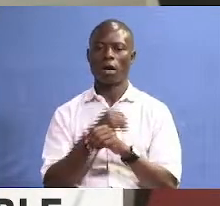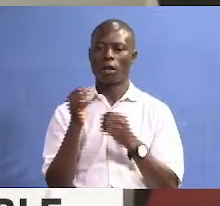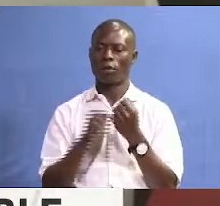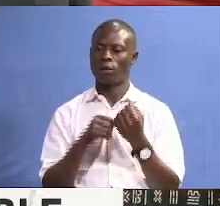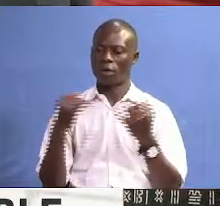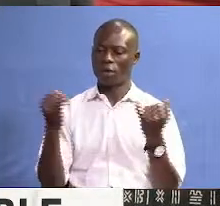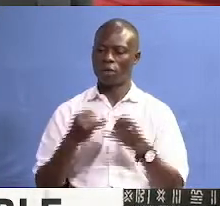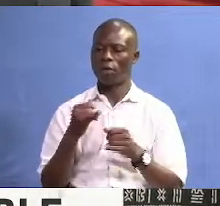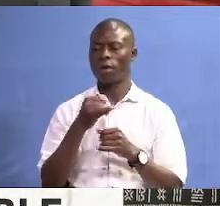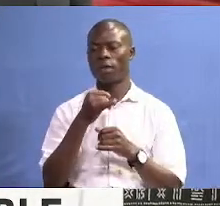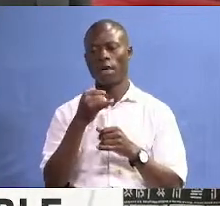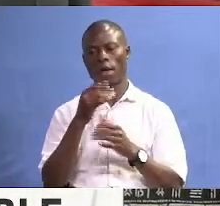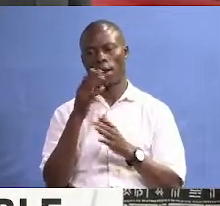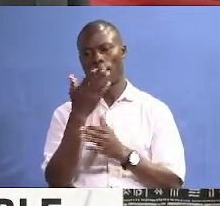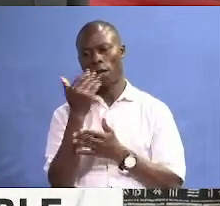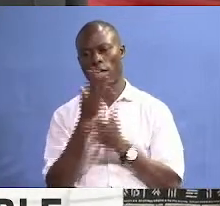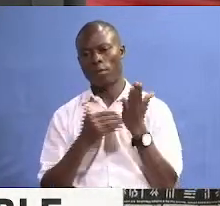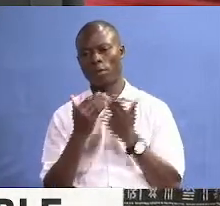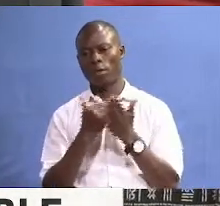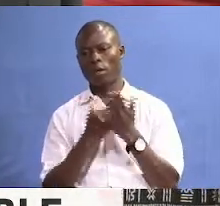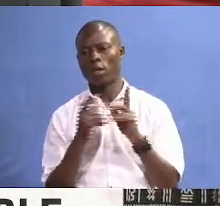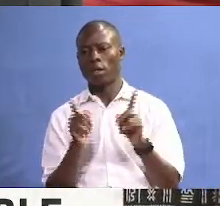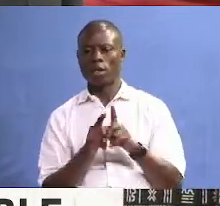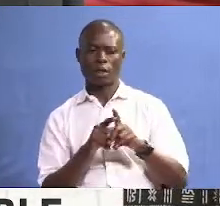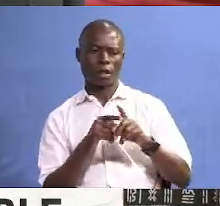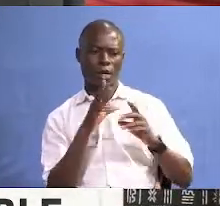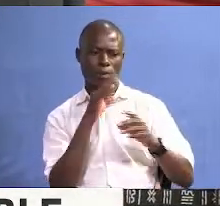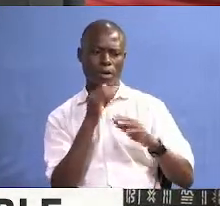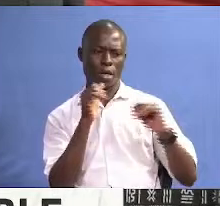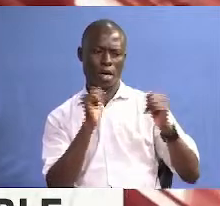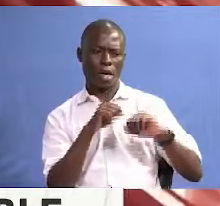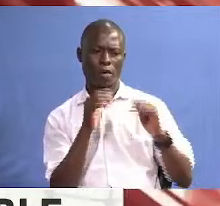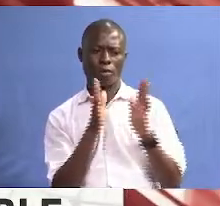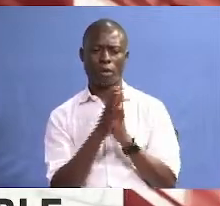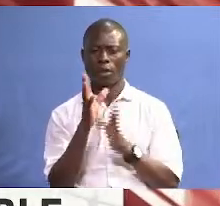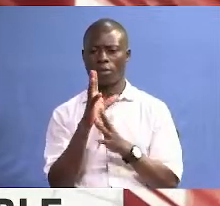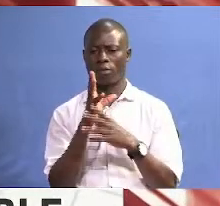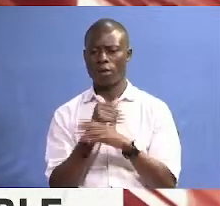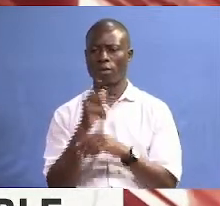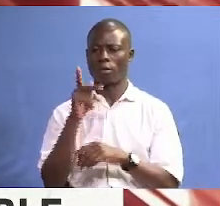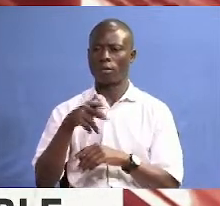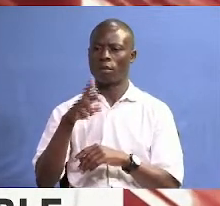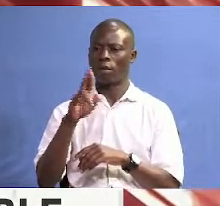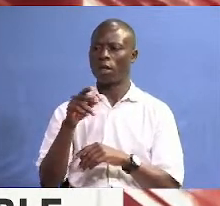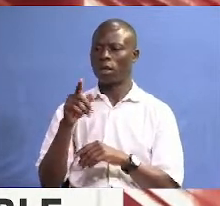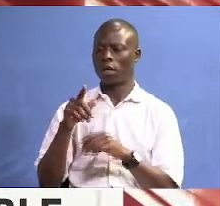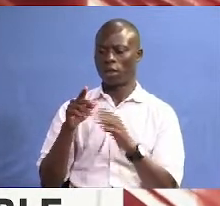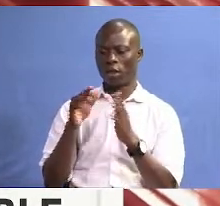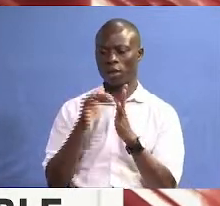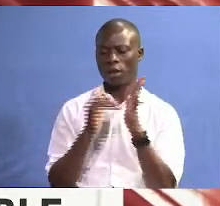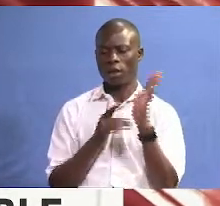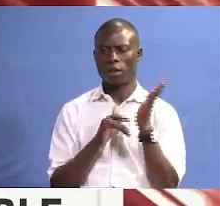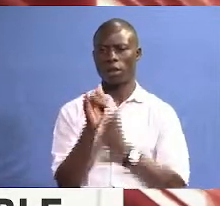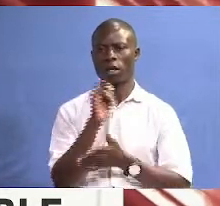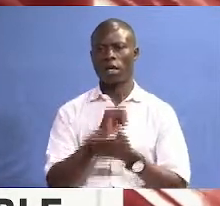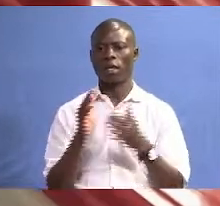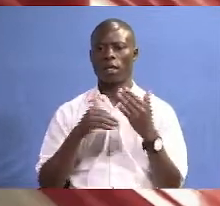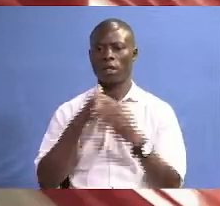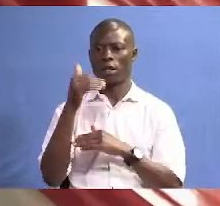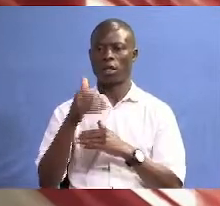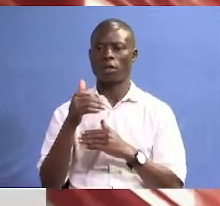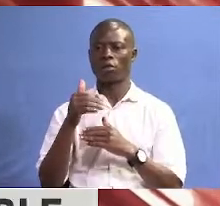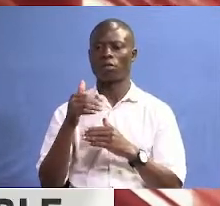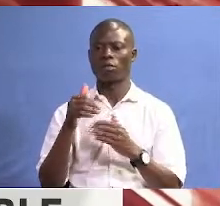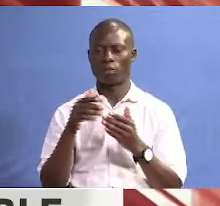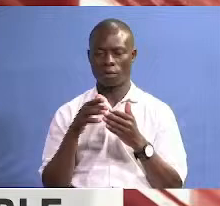the BETTER programs. Speaking in agreement with the President, the Prime Cabinet Secretary stated that in the next general